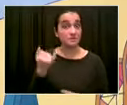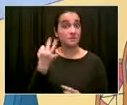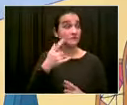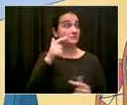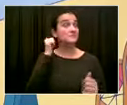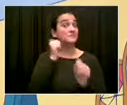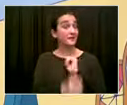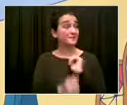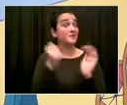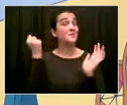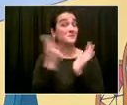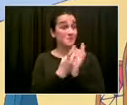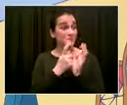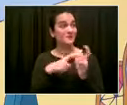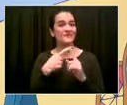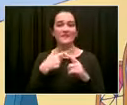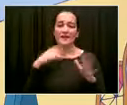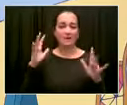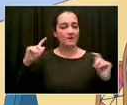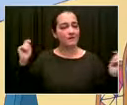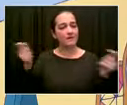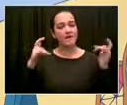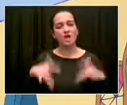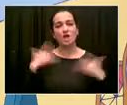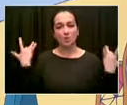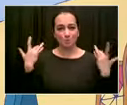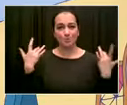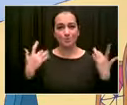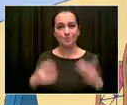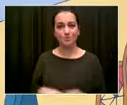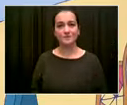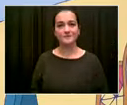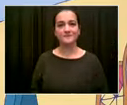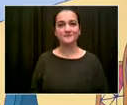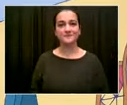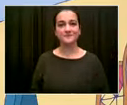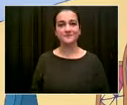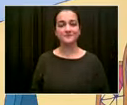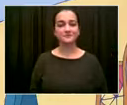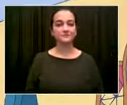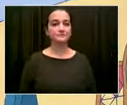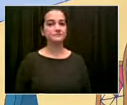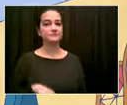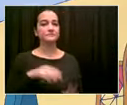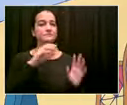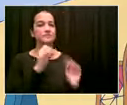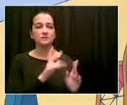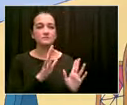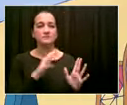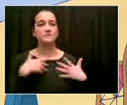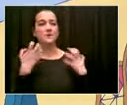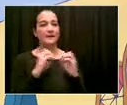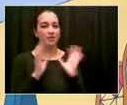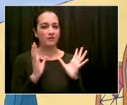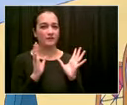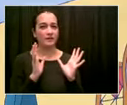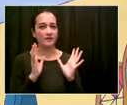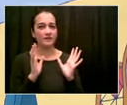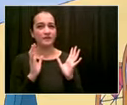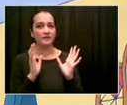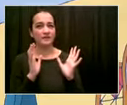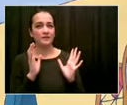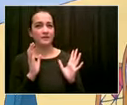Okay, thanks. So just to clarify, that's a no on implementing it at the city level while you're still in office? Well, again, I will clarify if I wasn't